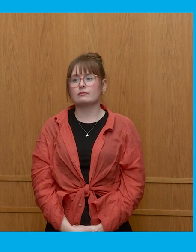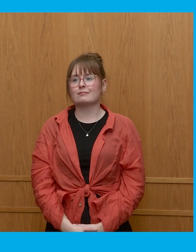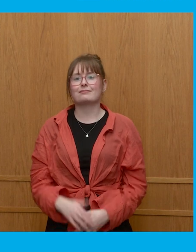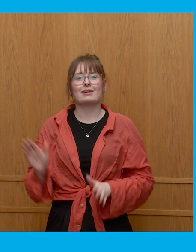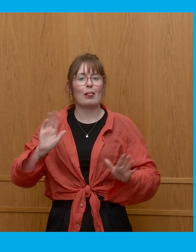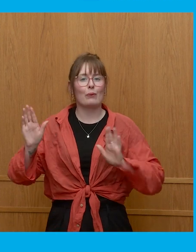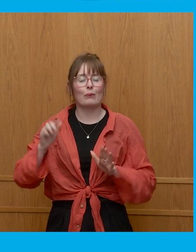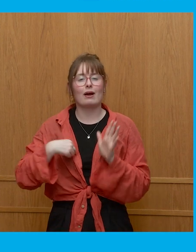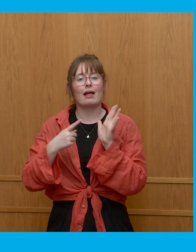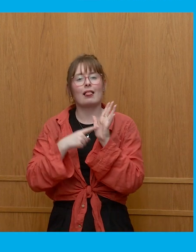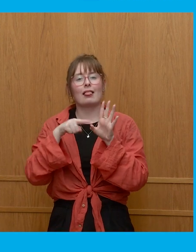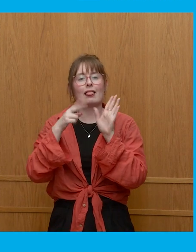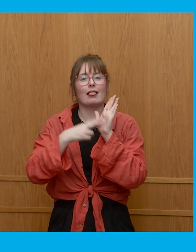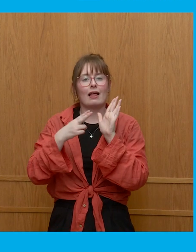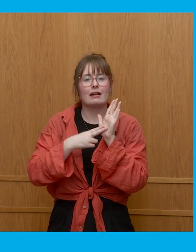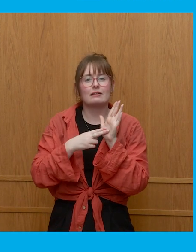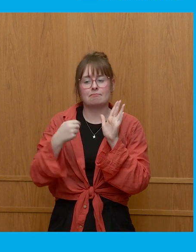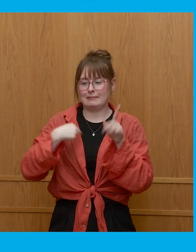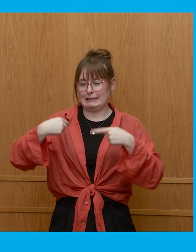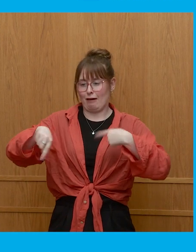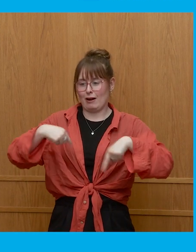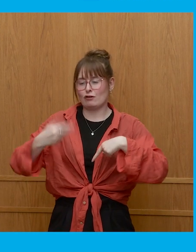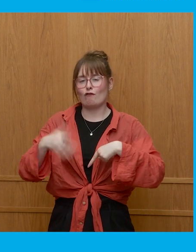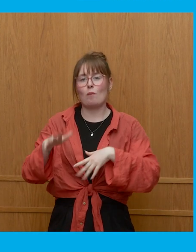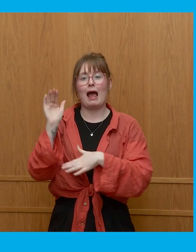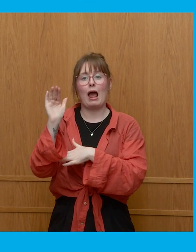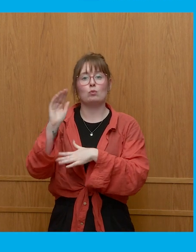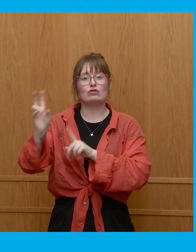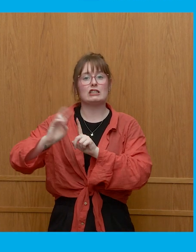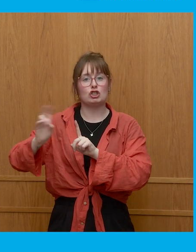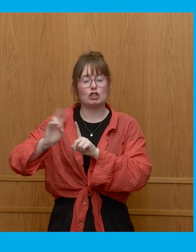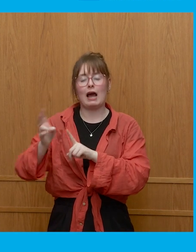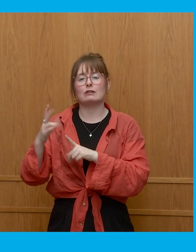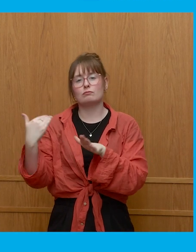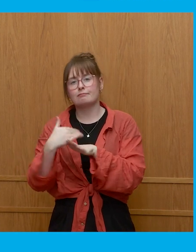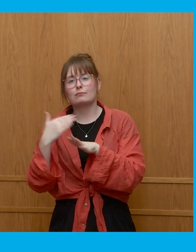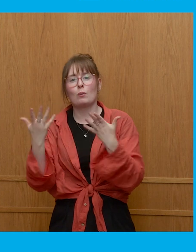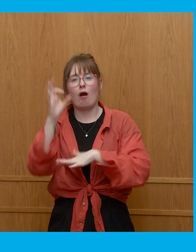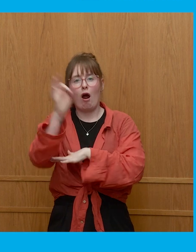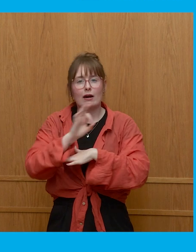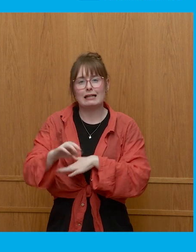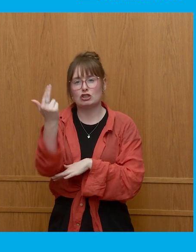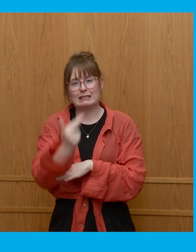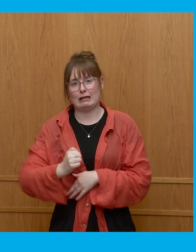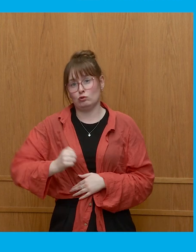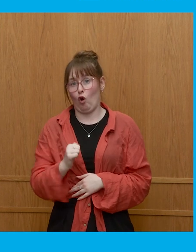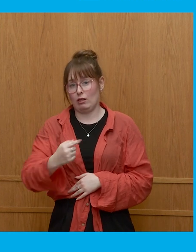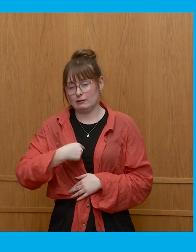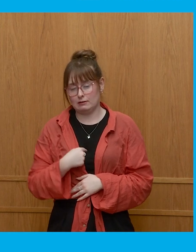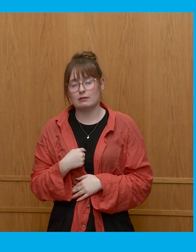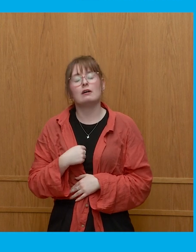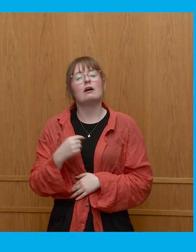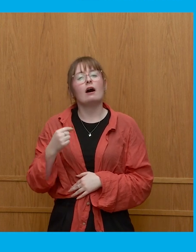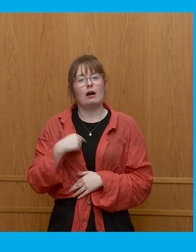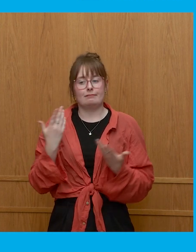Hi, I'm Lynn Lanine. I'm Director of Outreach and Operations at Architecture and Design Scotland. We're currently